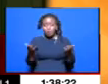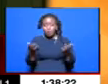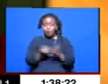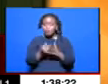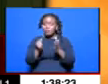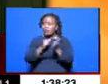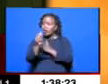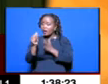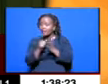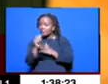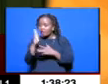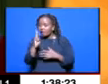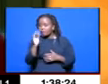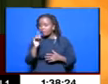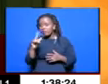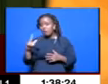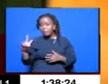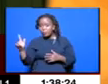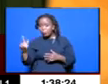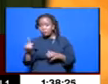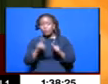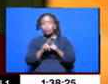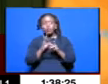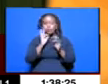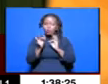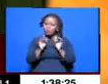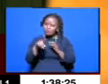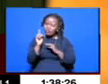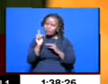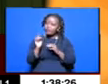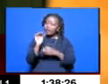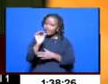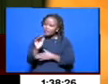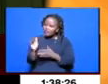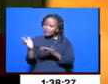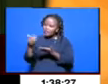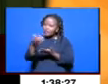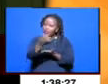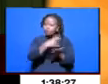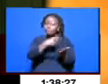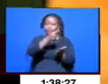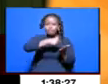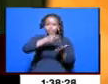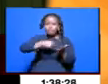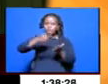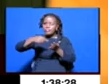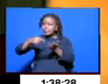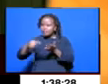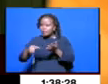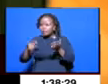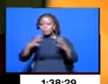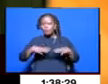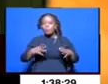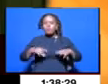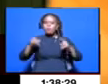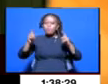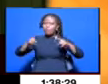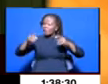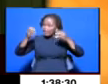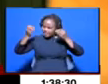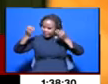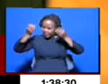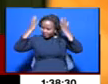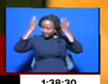bill. And if you are seeking their signatures, surely the people must understand the contents of